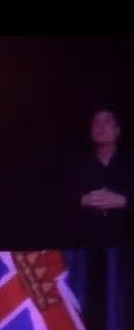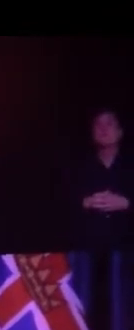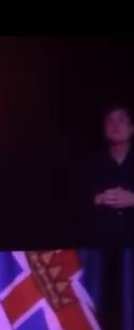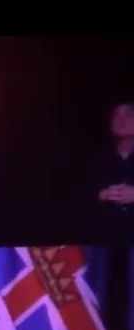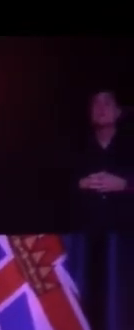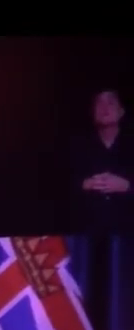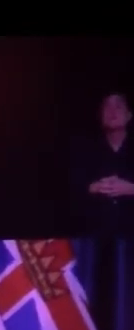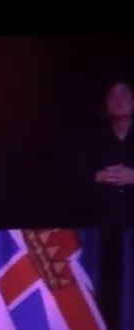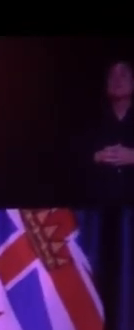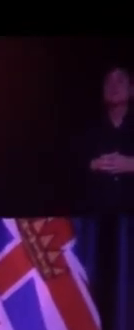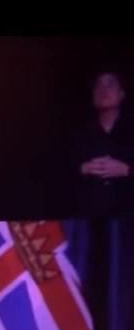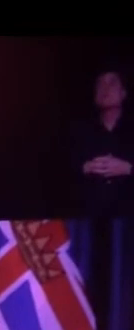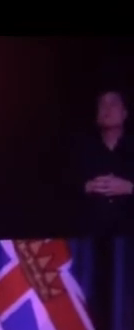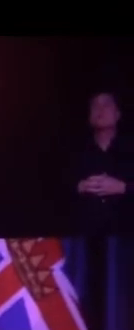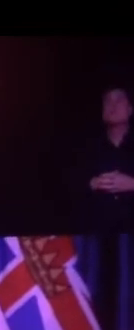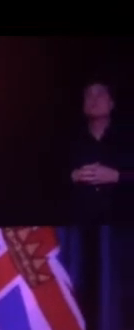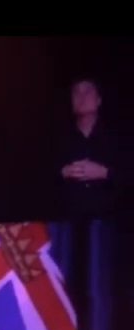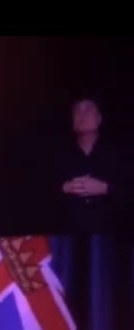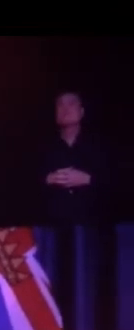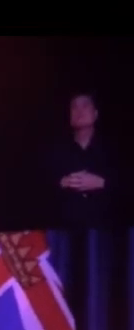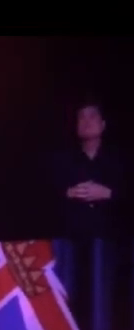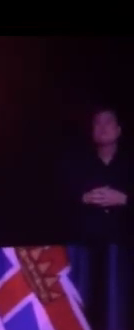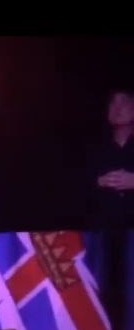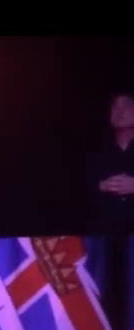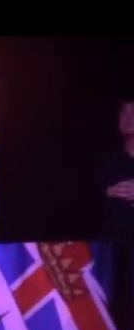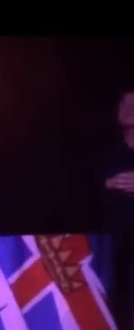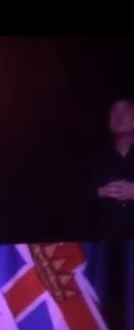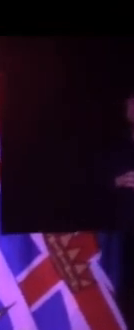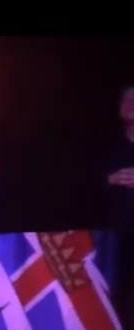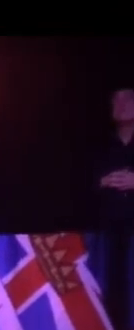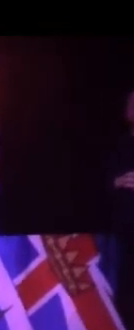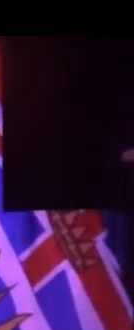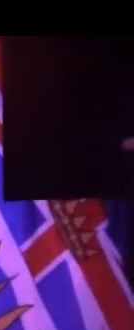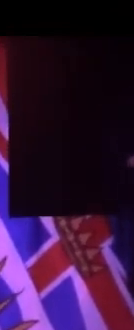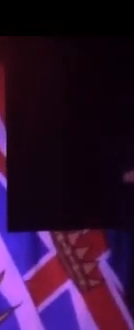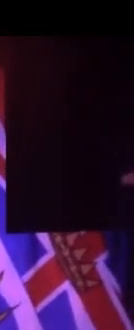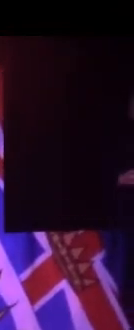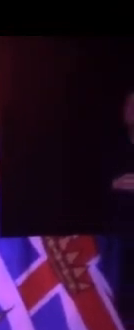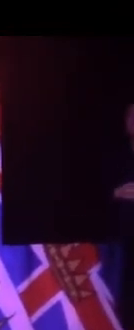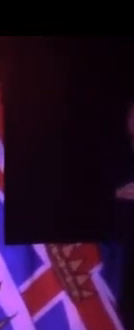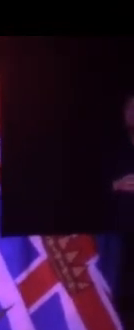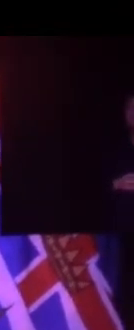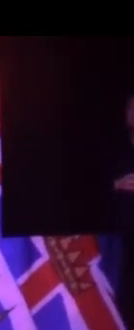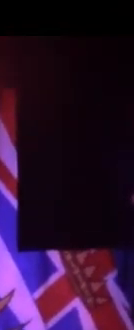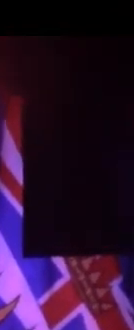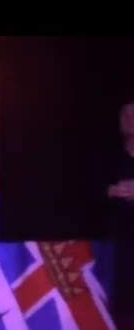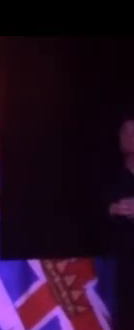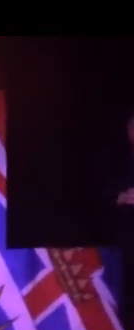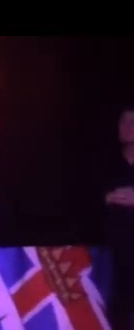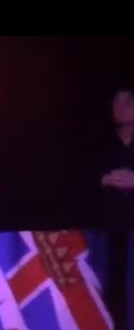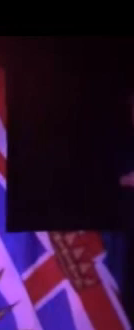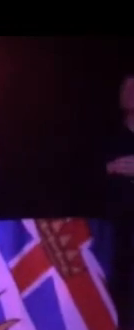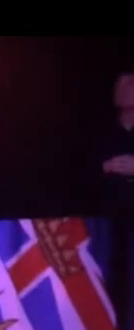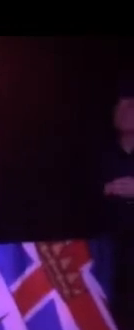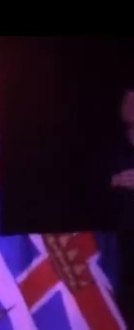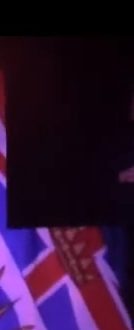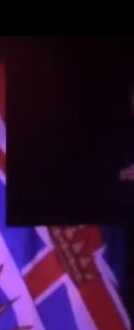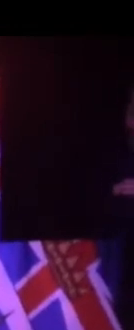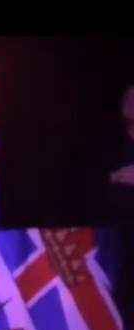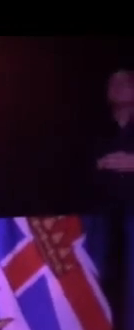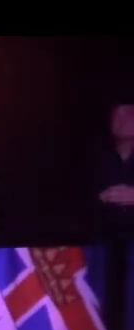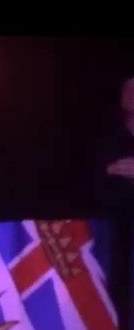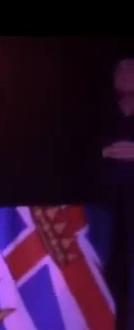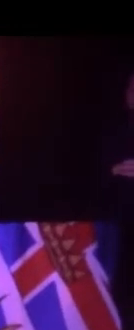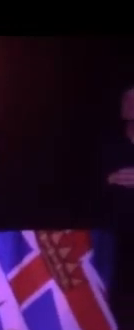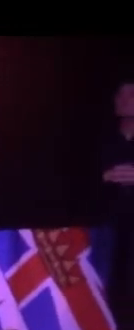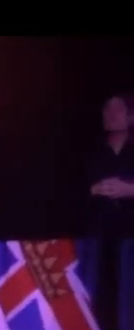that judge will dismiss it. And then take it to another dirty fucking judge, and that judge will just pass it off to